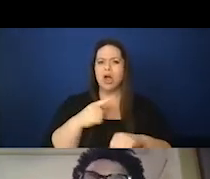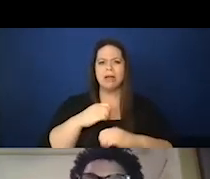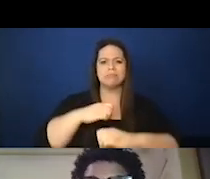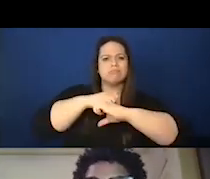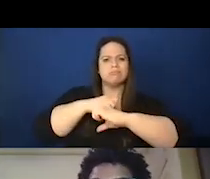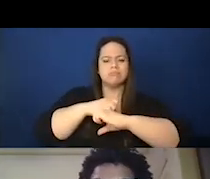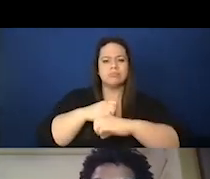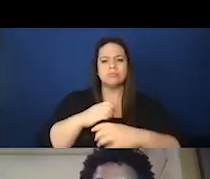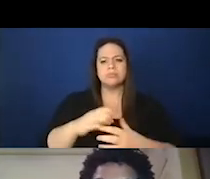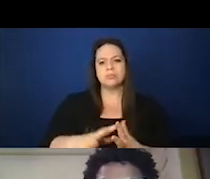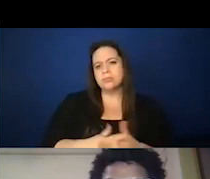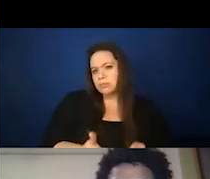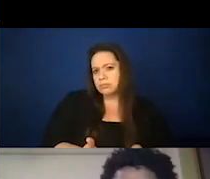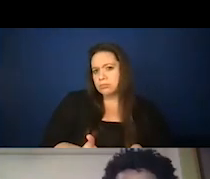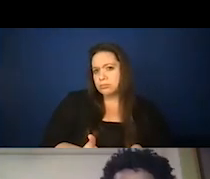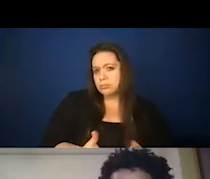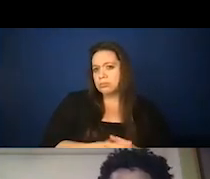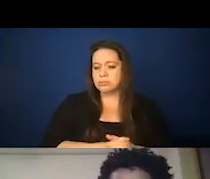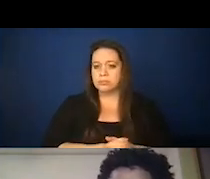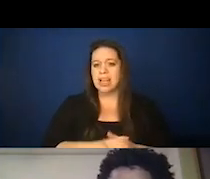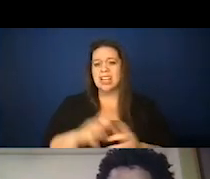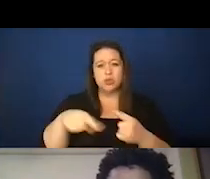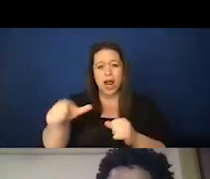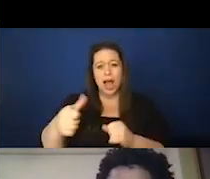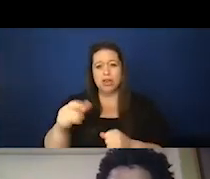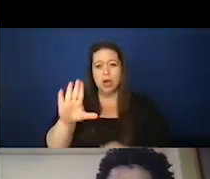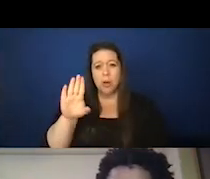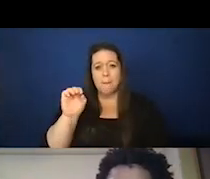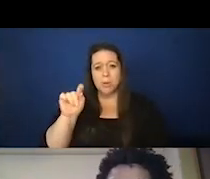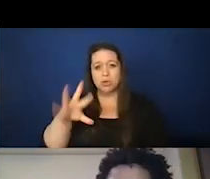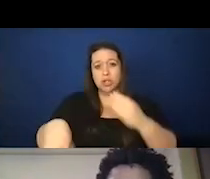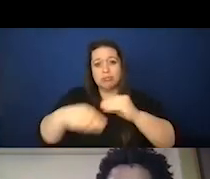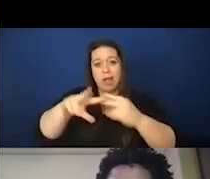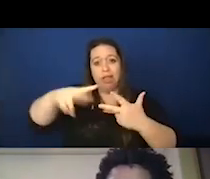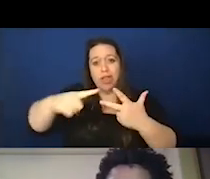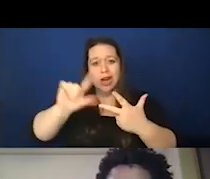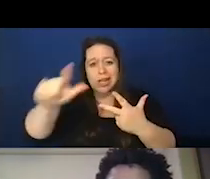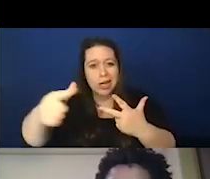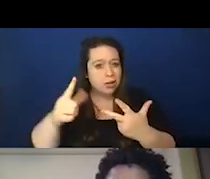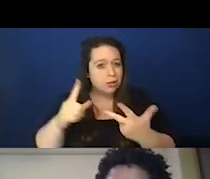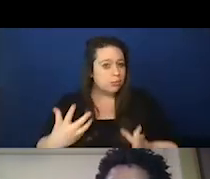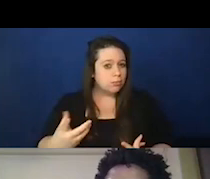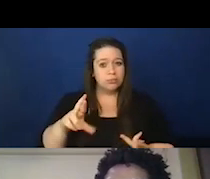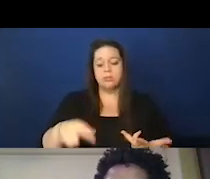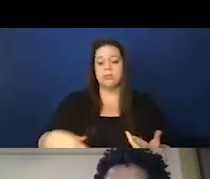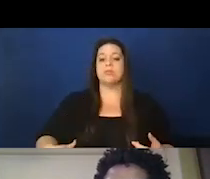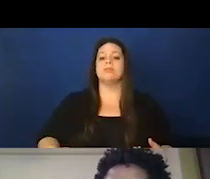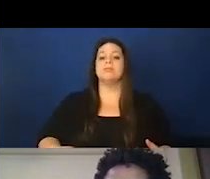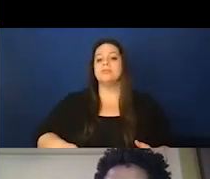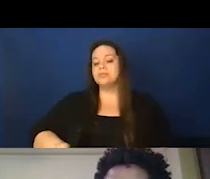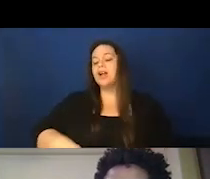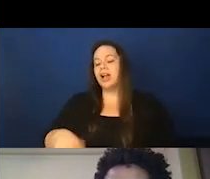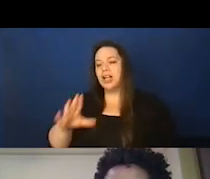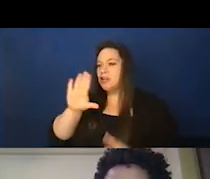after the initial vaccination, will people need to get boosters? Great question. Let me take a first crack, and then I'll need assist from our great